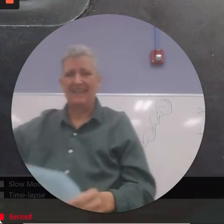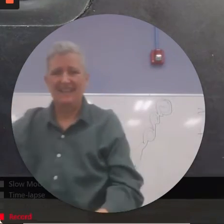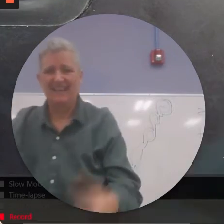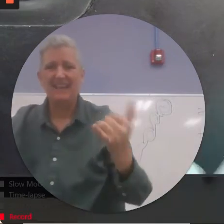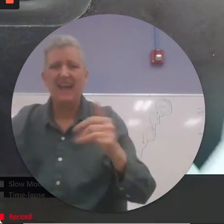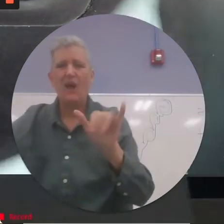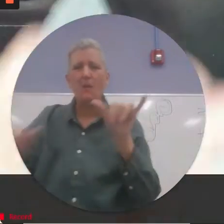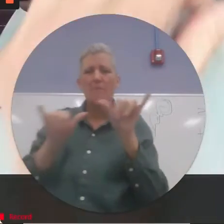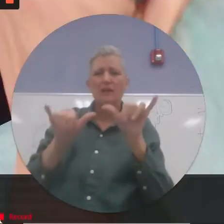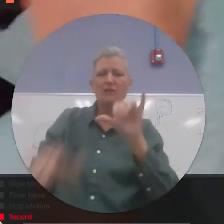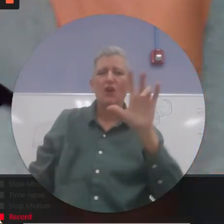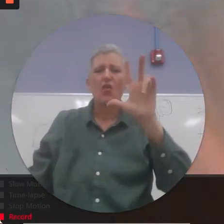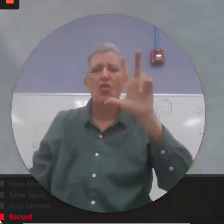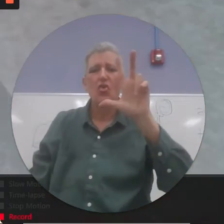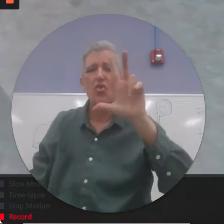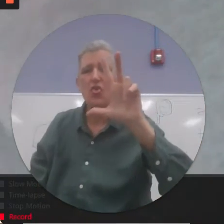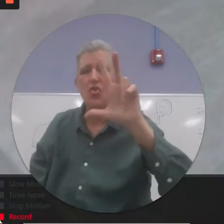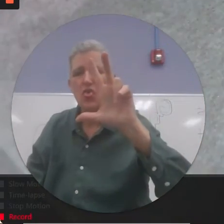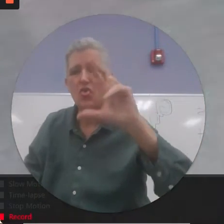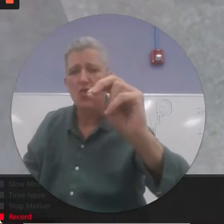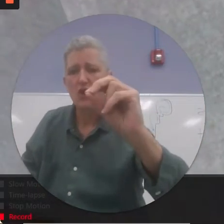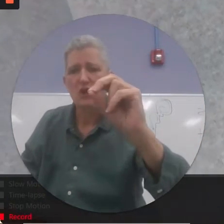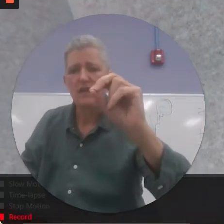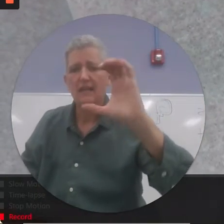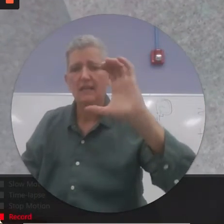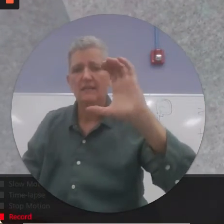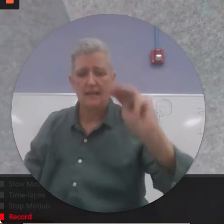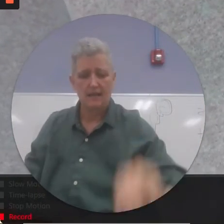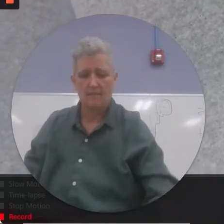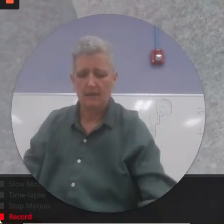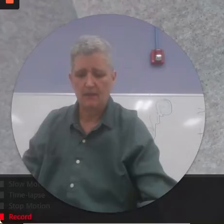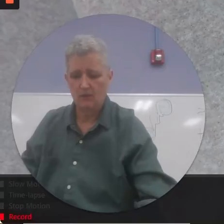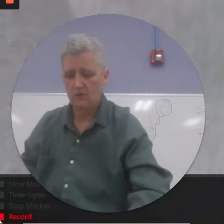Measure the 30 centimeters.